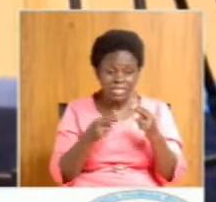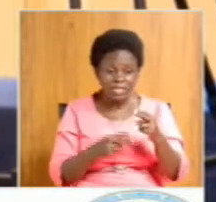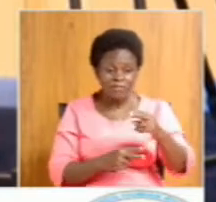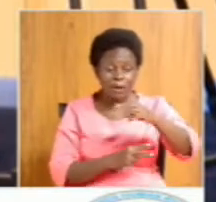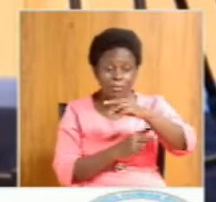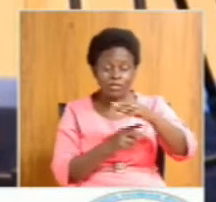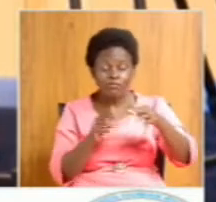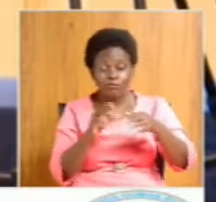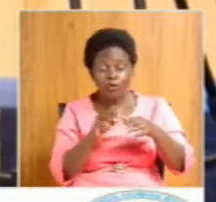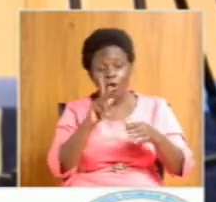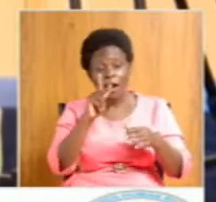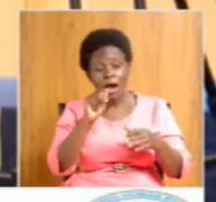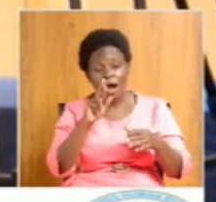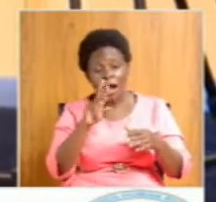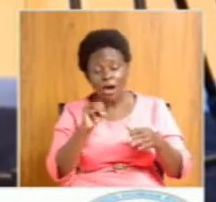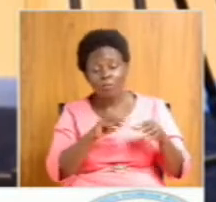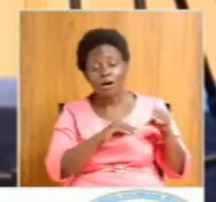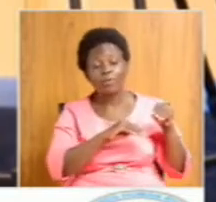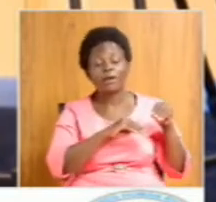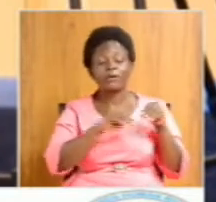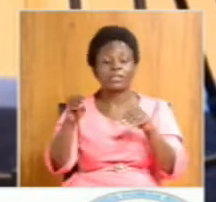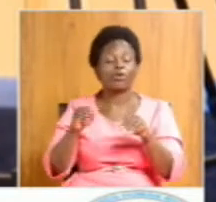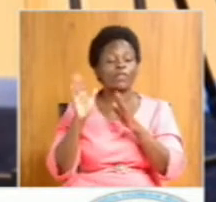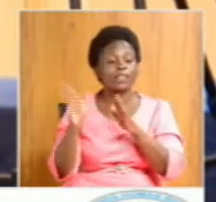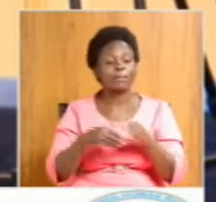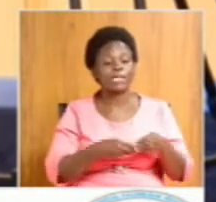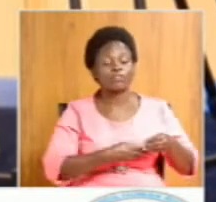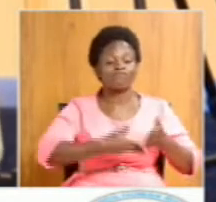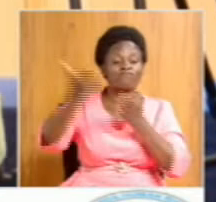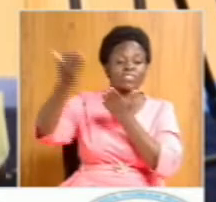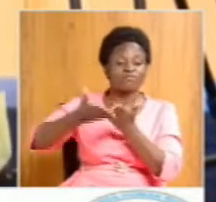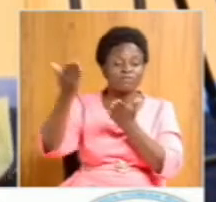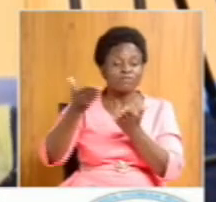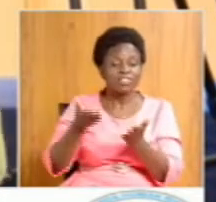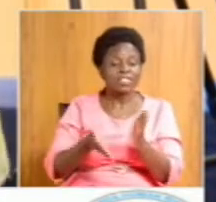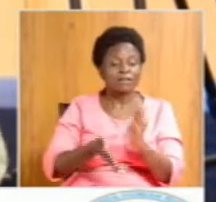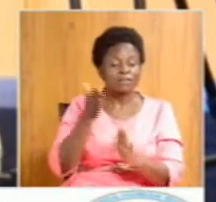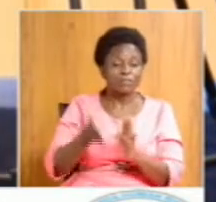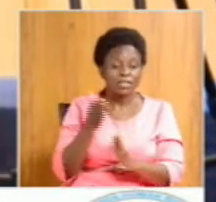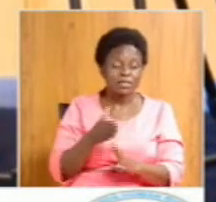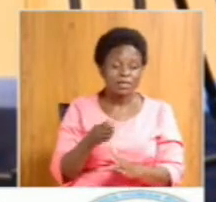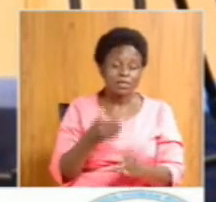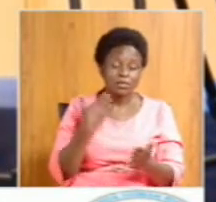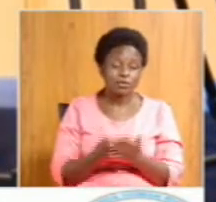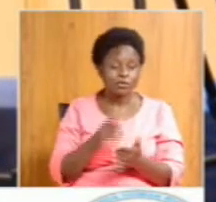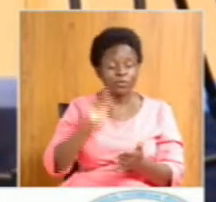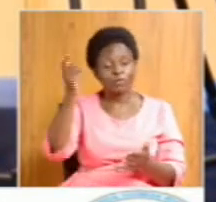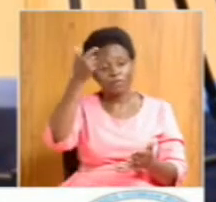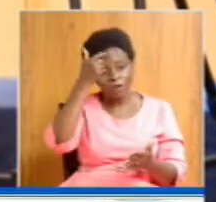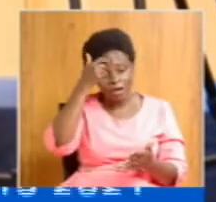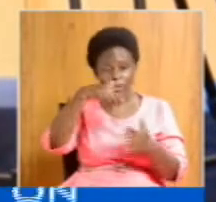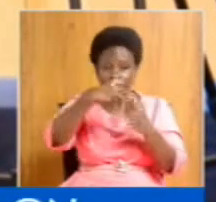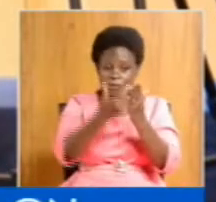from Karuma is going to reach us all the other plans of exporting are going to be expedited otherwise it is good for the government